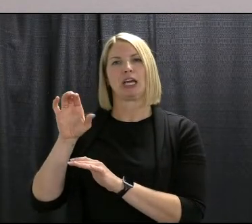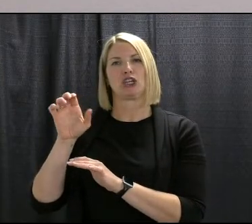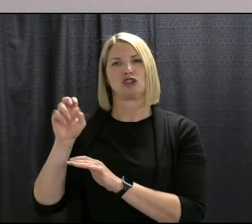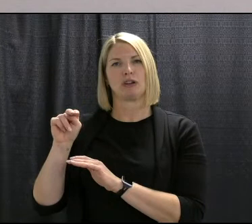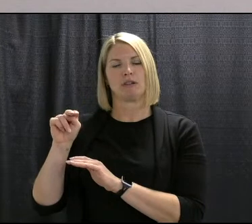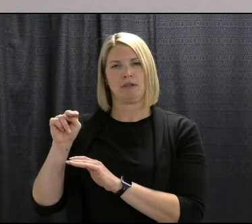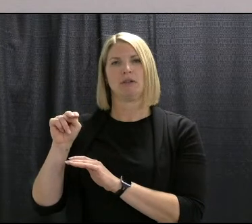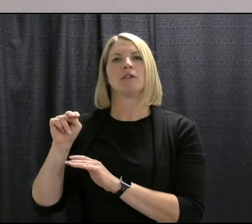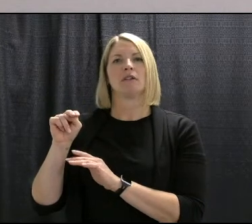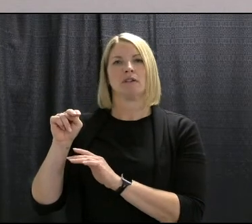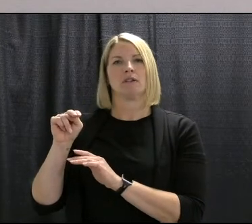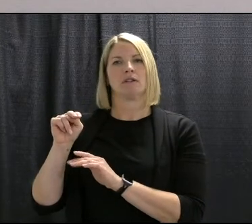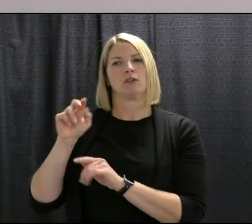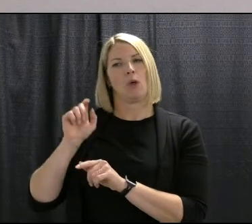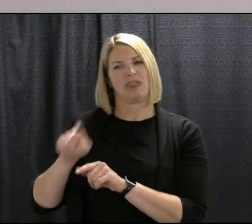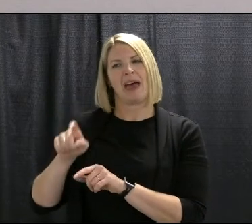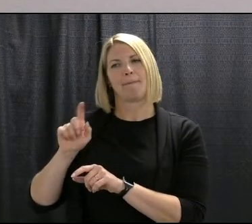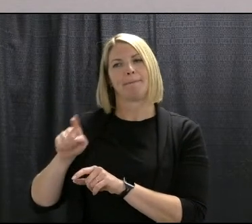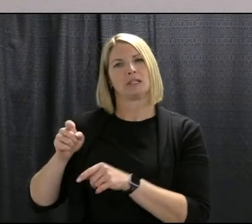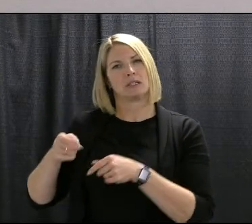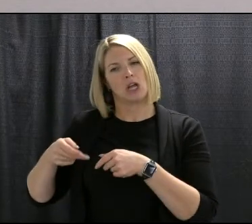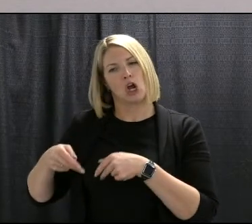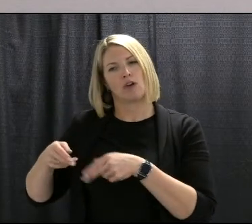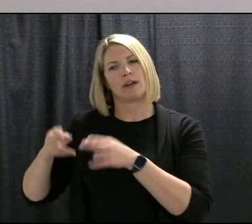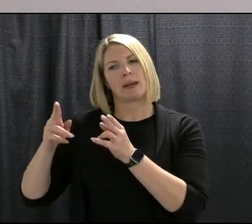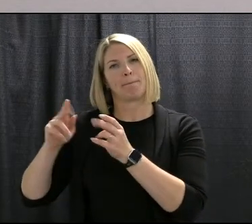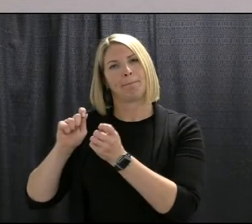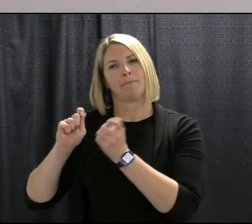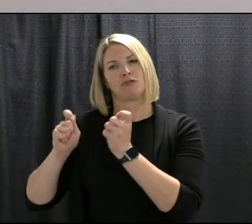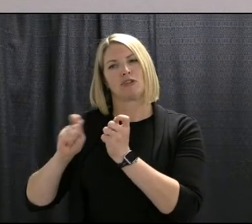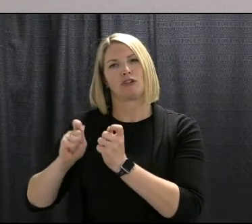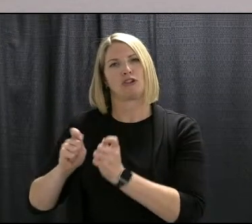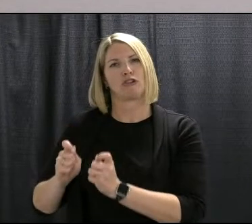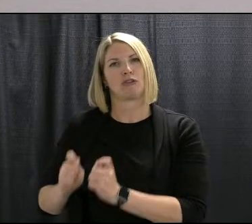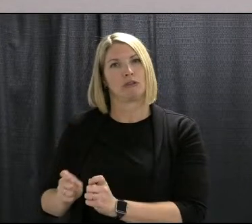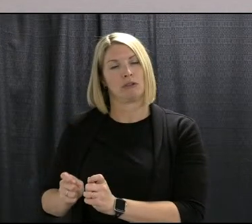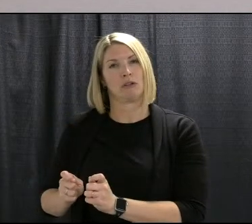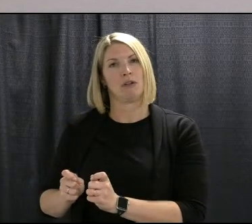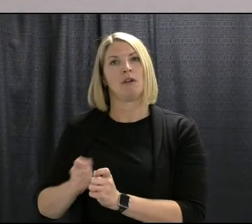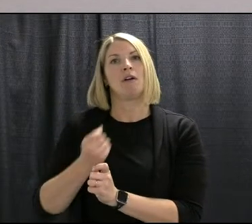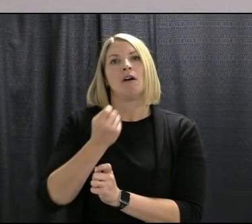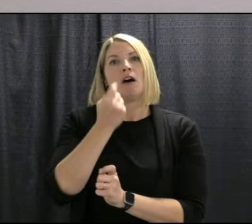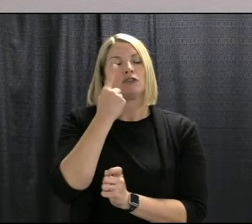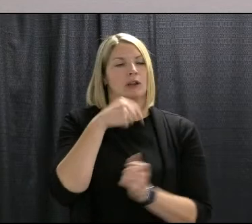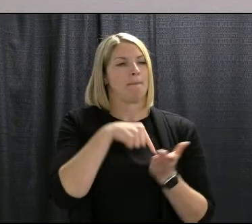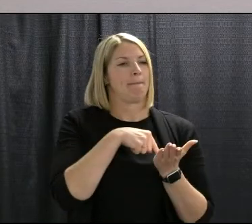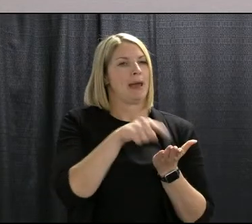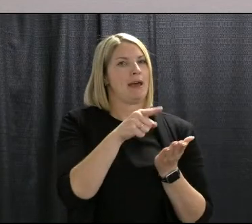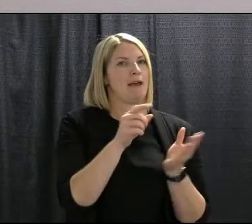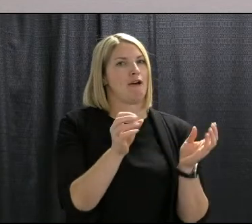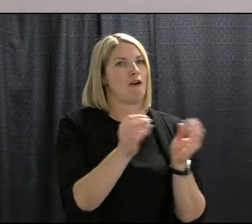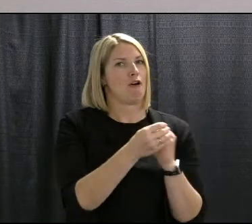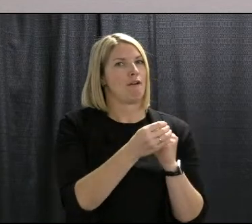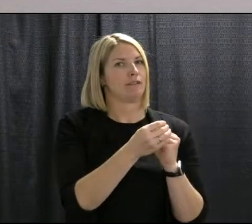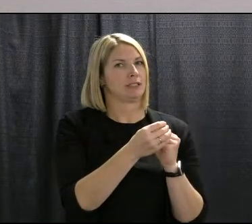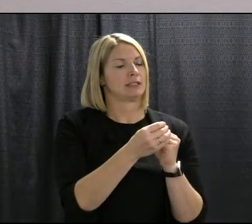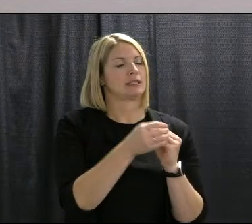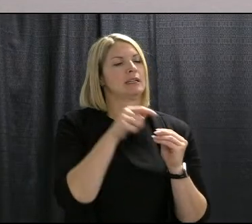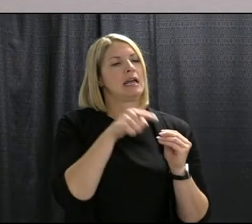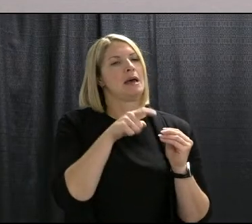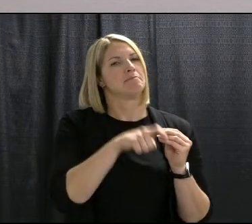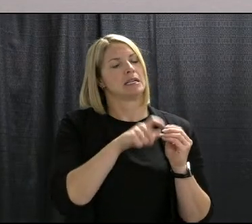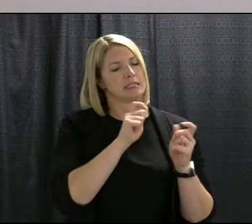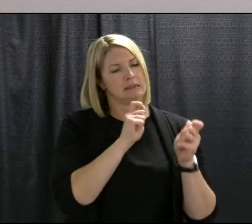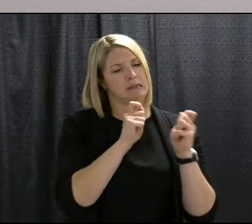ensure that moves expeditiously. And of course, the pay equity officer within the public service, again, it'll be in the Public